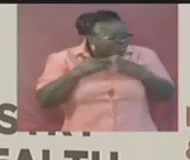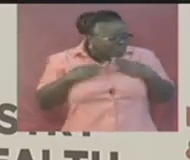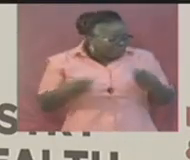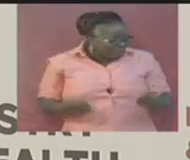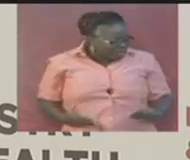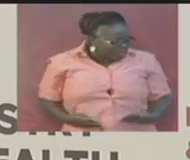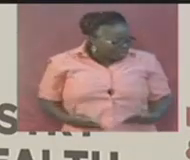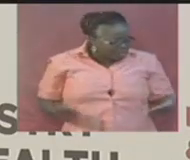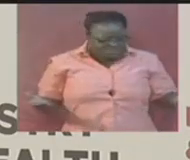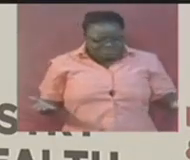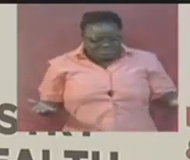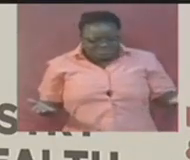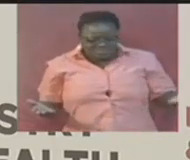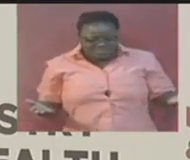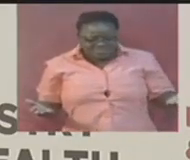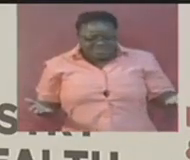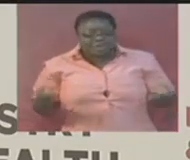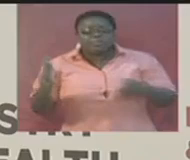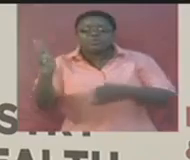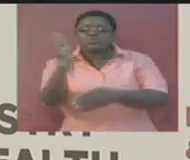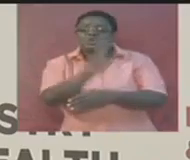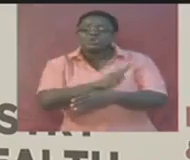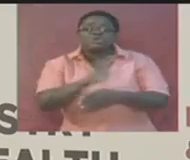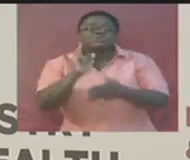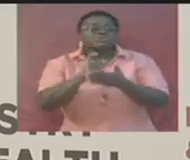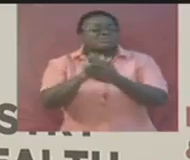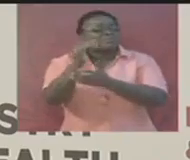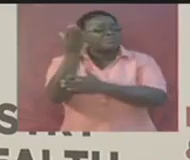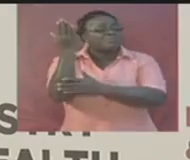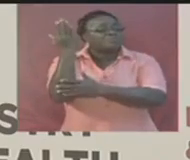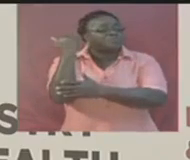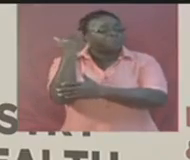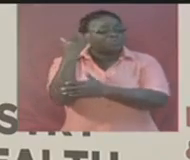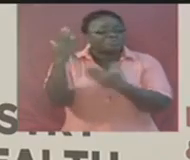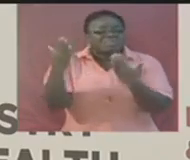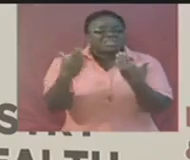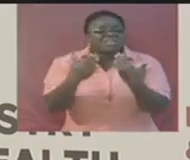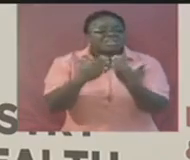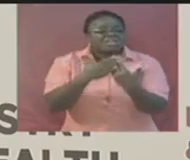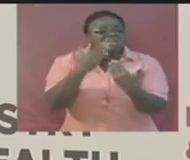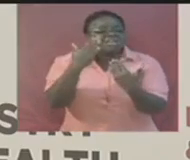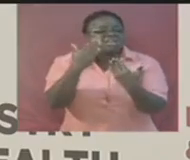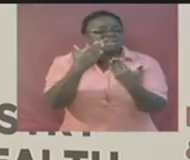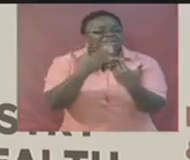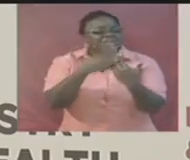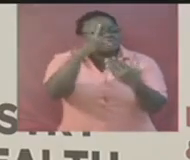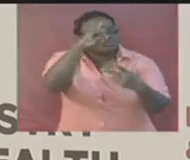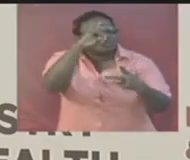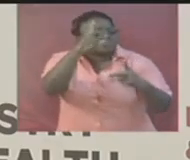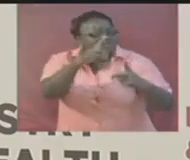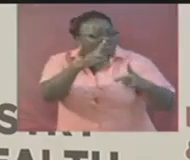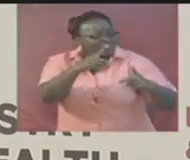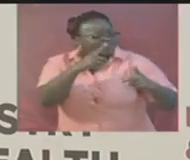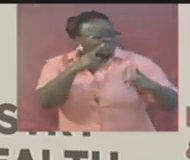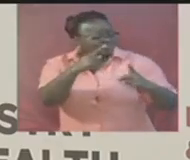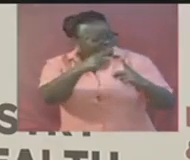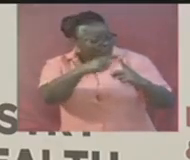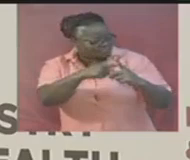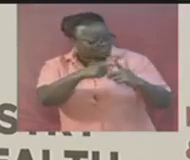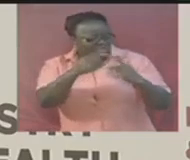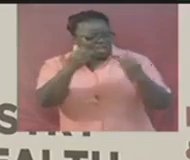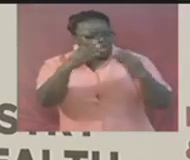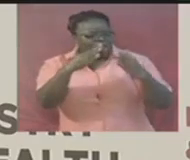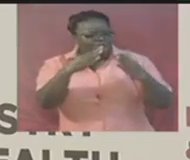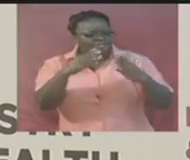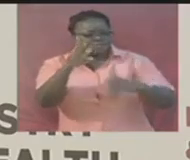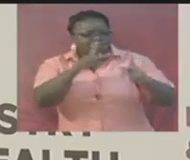using anti-spike antibodies, and that's an easy way of measuring a person's immunity, but it's far from the whole